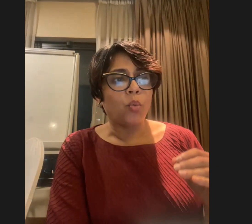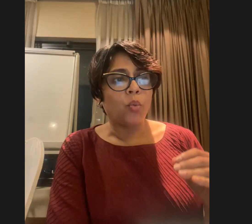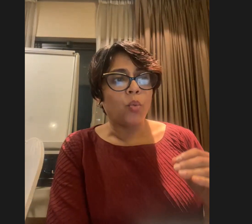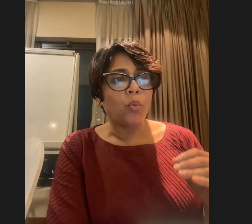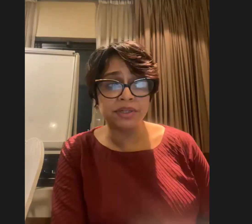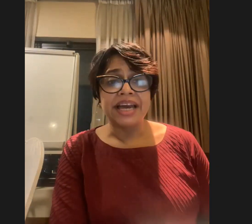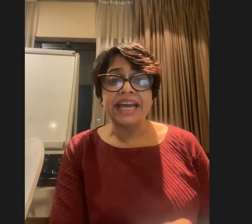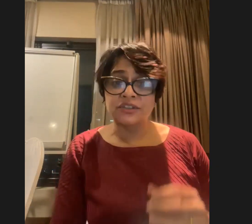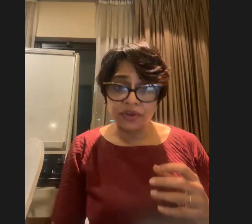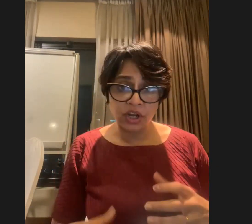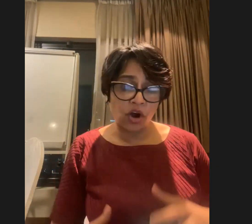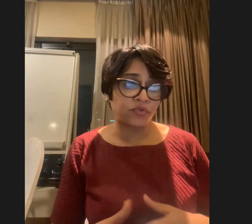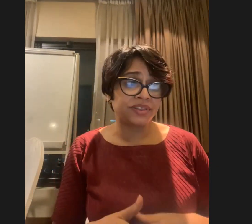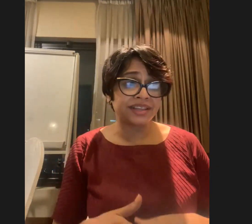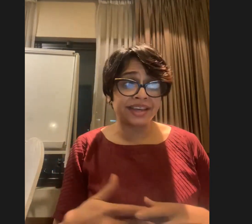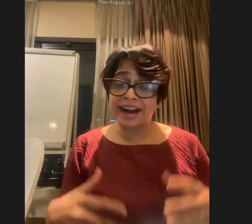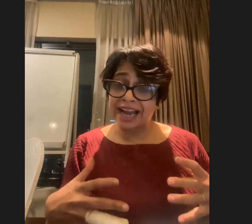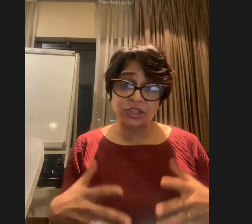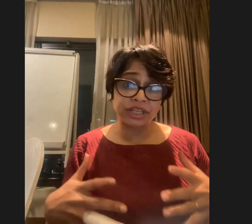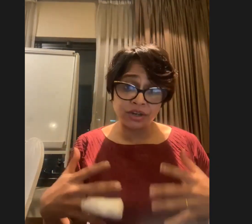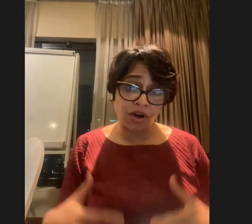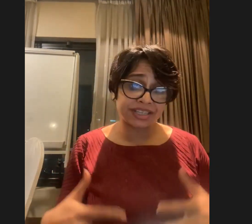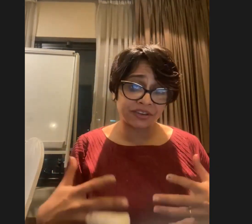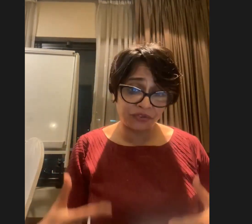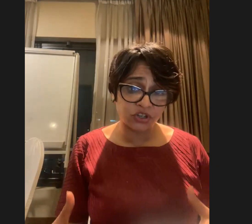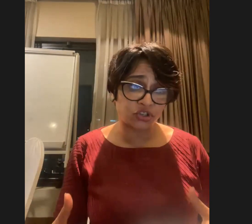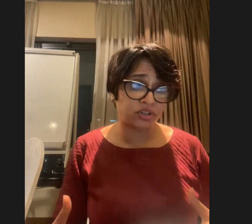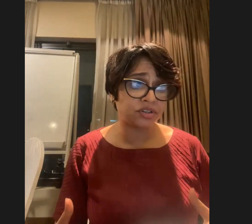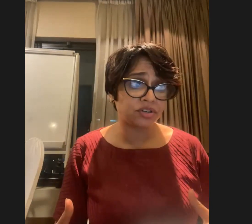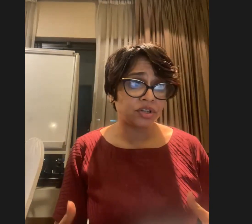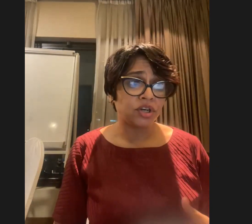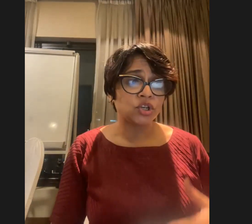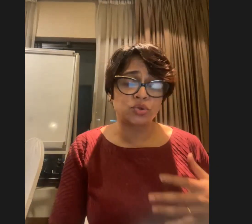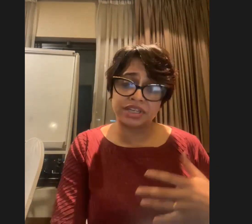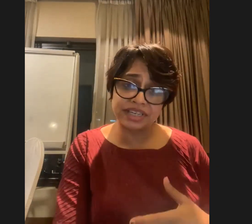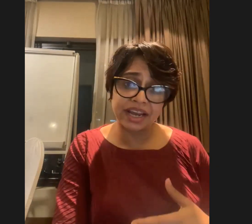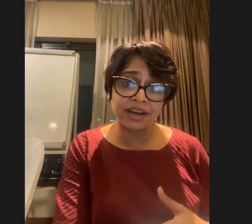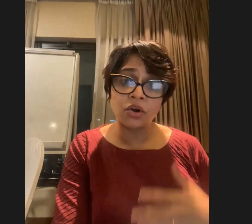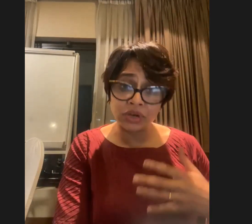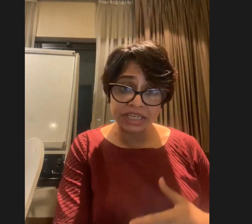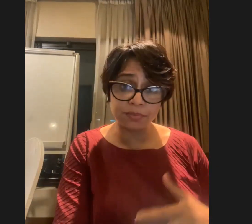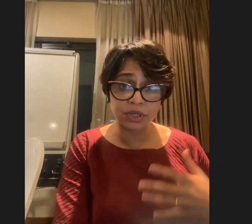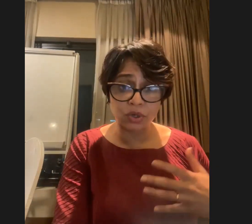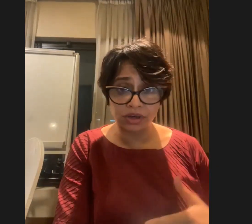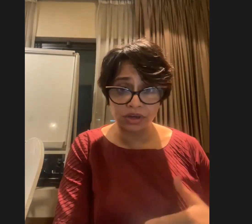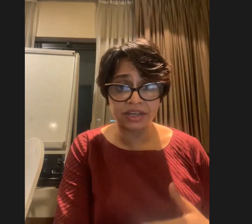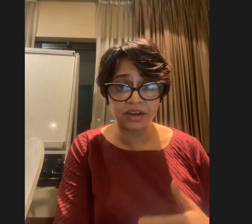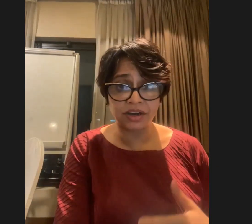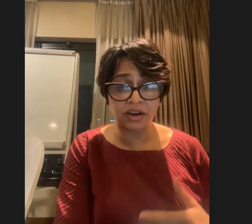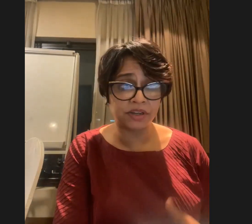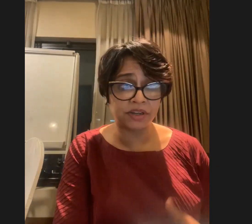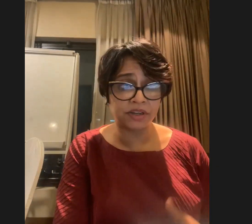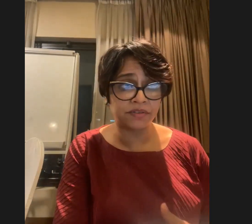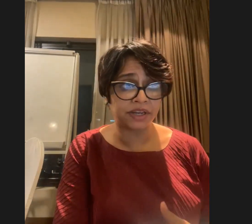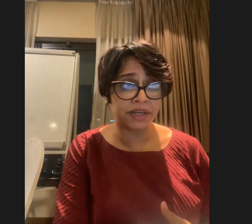When disability-specific schemes are available, it's very often that they are actually not sufficient to sustain